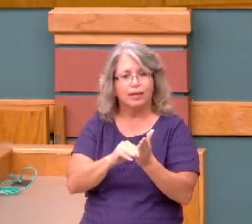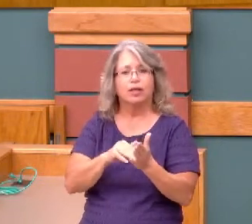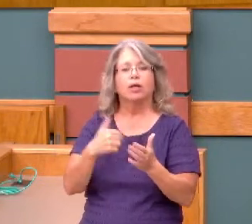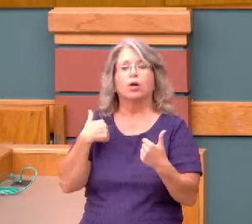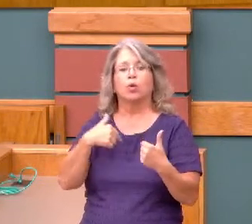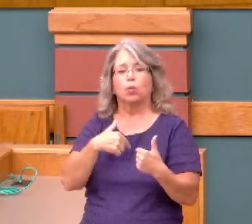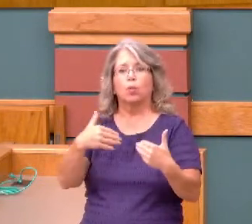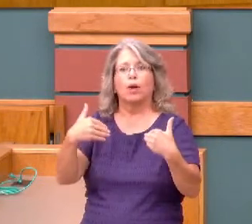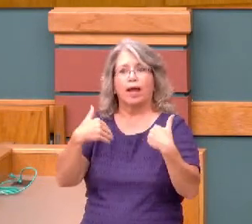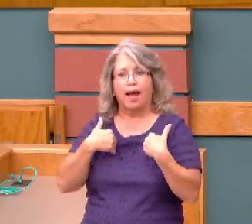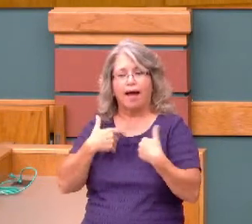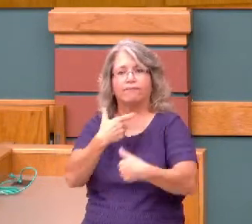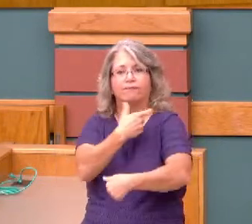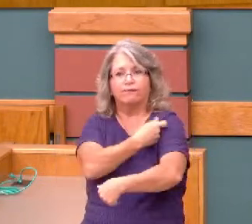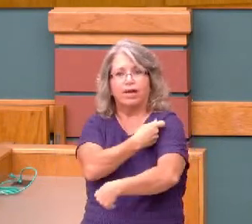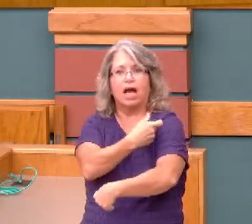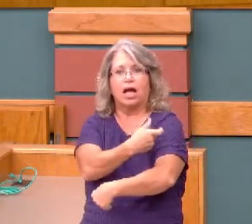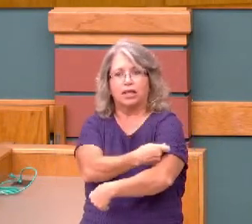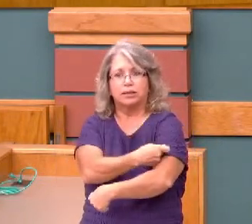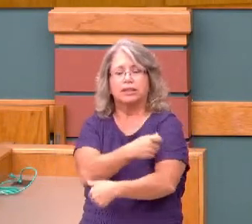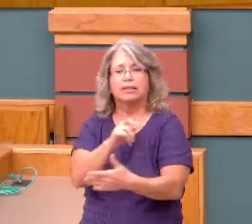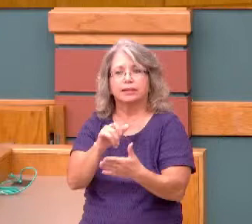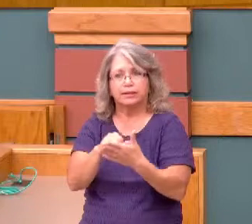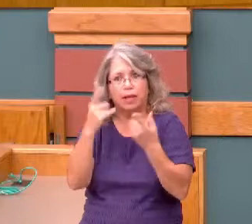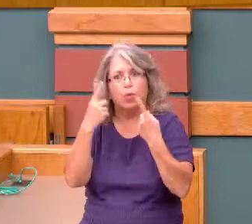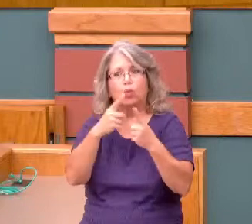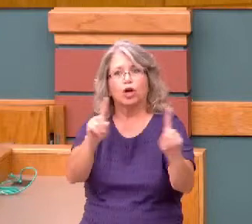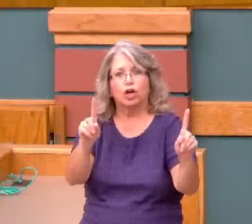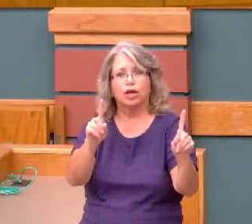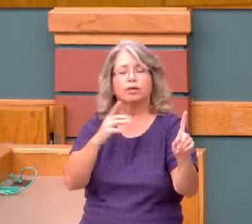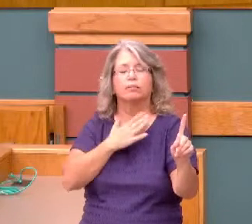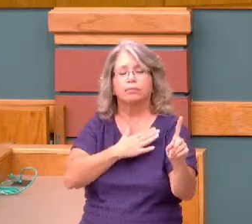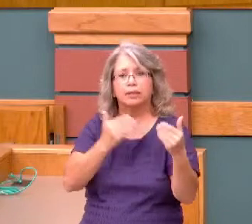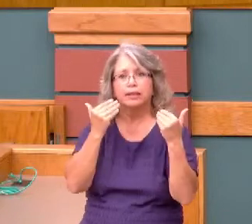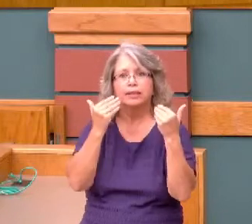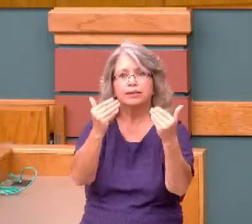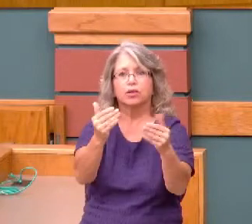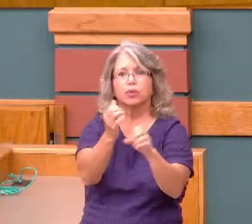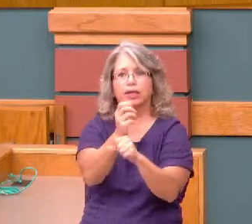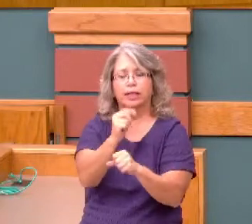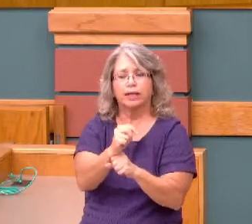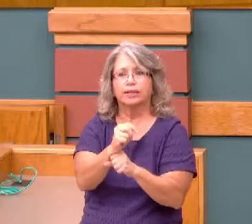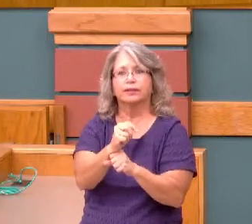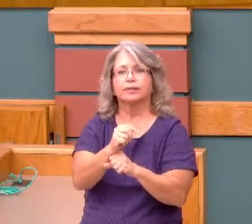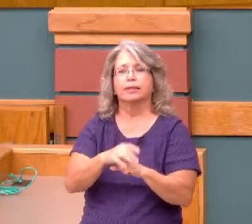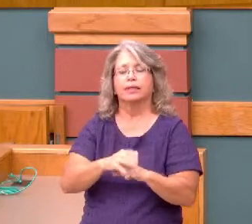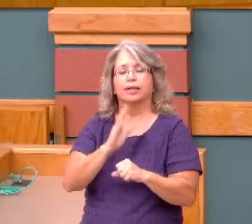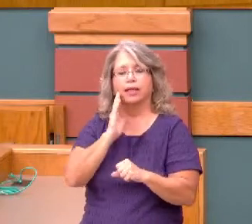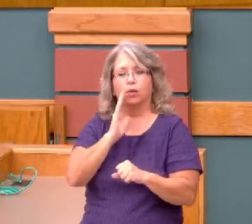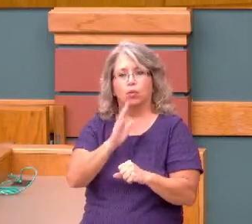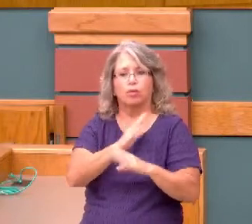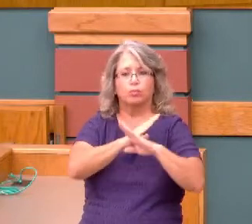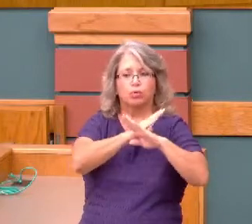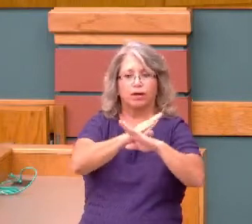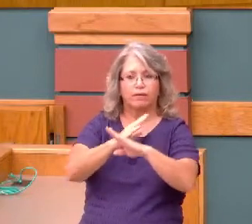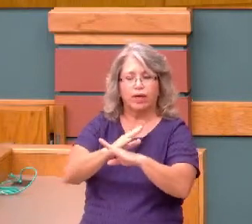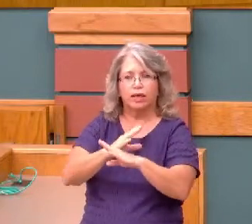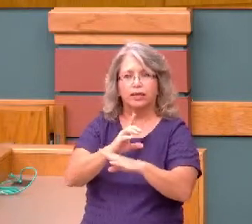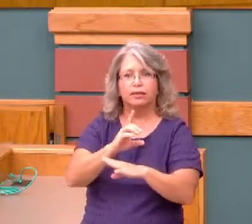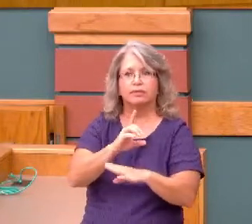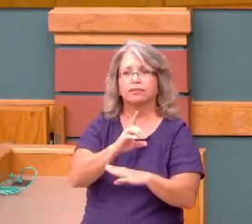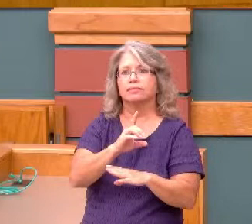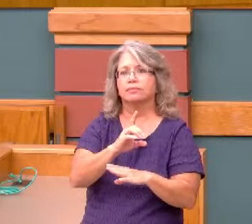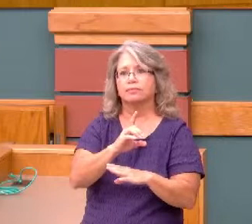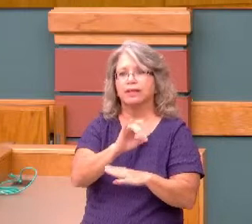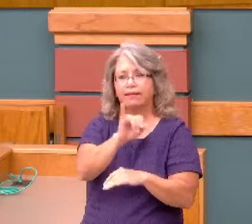get them. They prevent people from getting infected. Those who are vaccinated and those who do get infected with the Delta variant